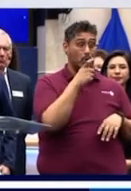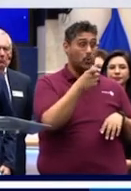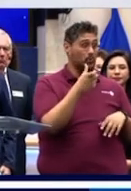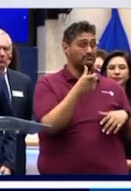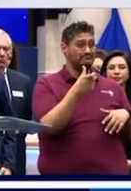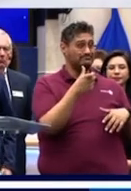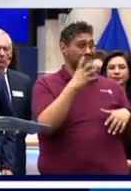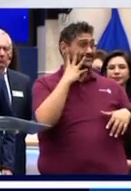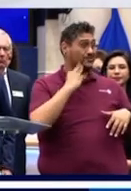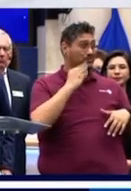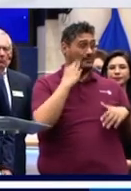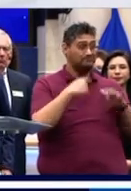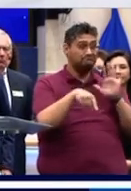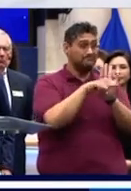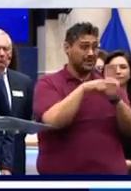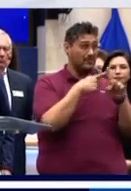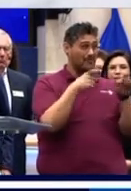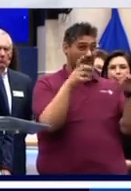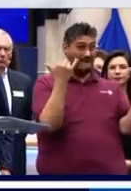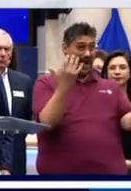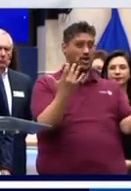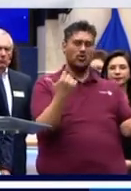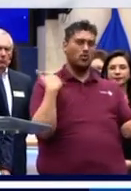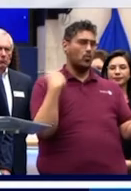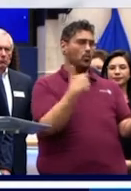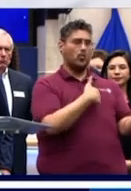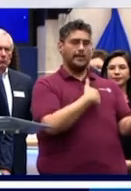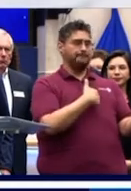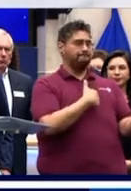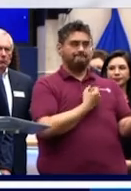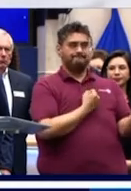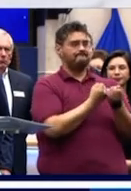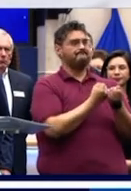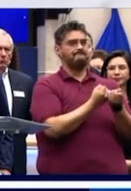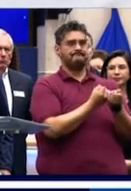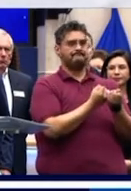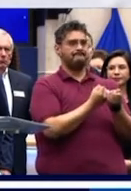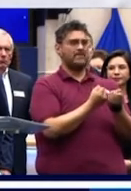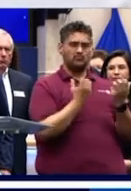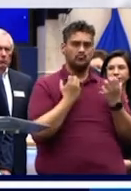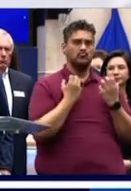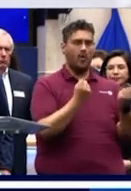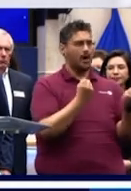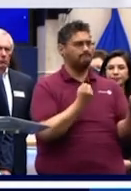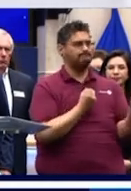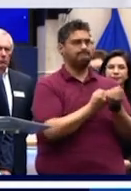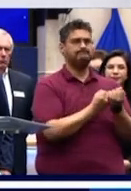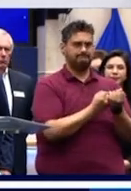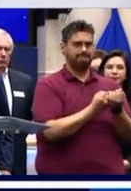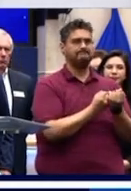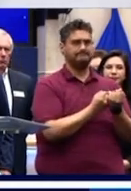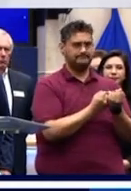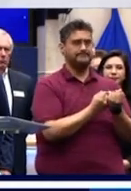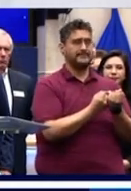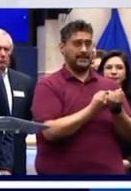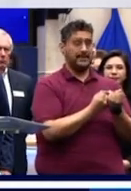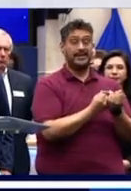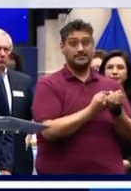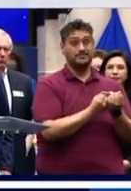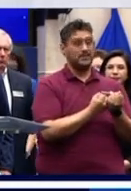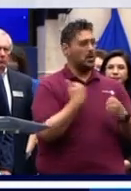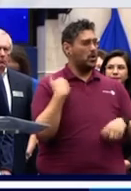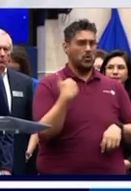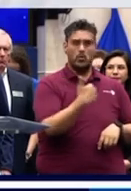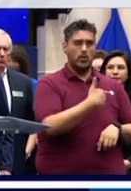negatively impacted by all of these incidents. We stand with you. We're going to remain strong with you as well. And I tell you, we're